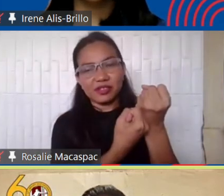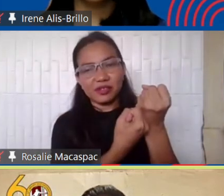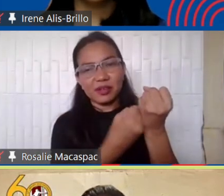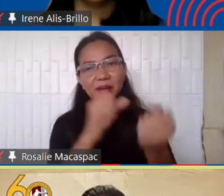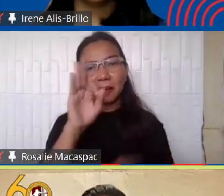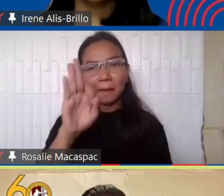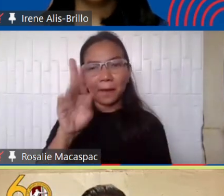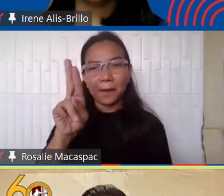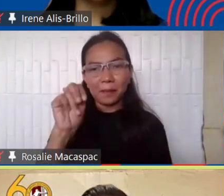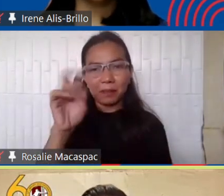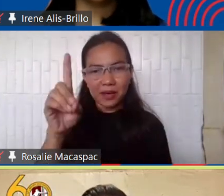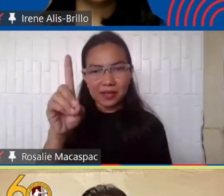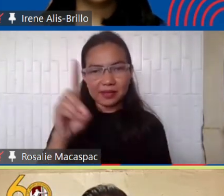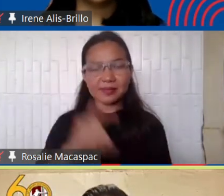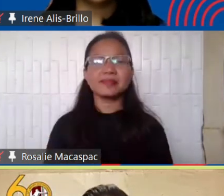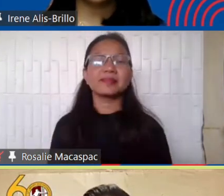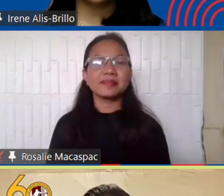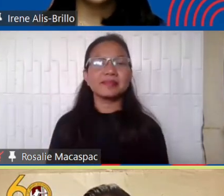take.